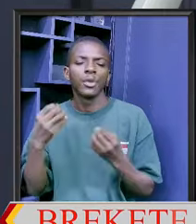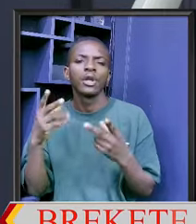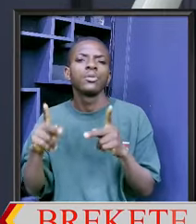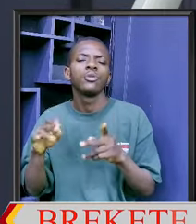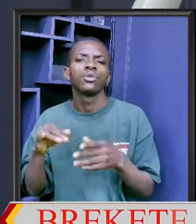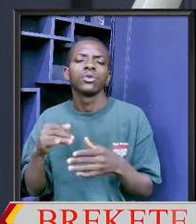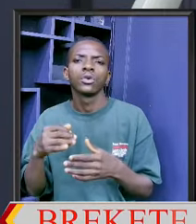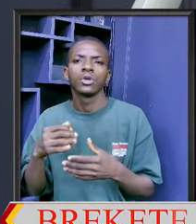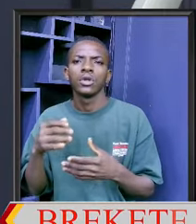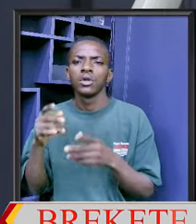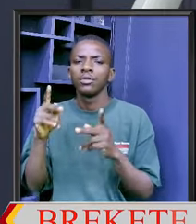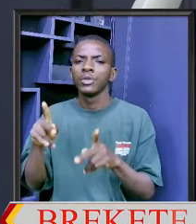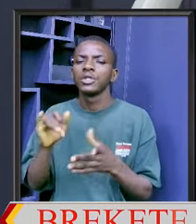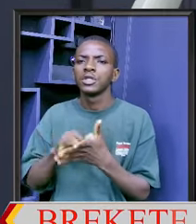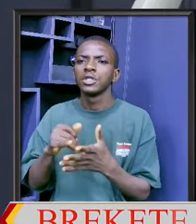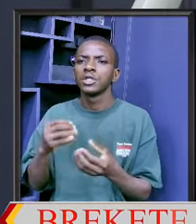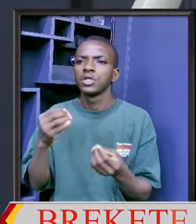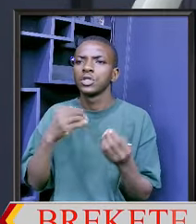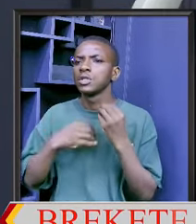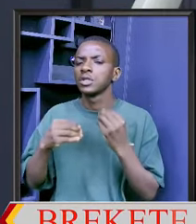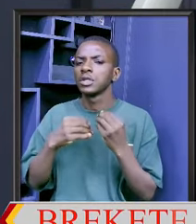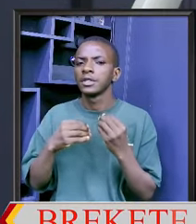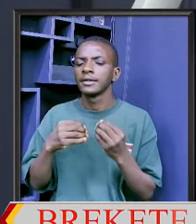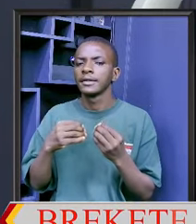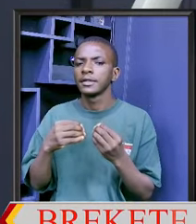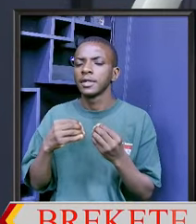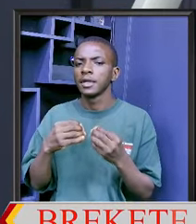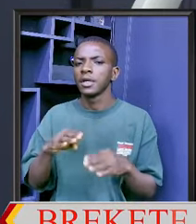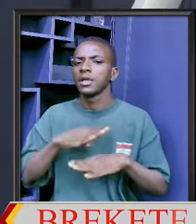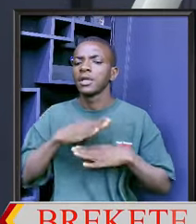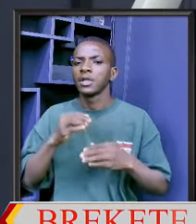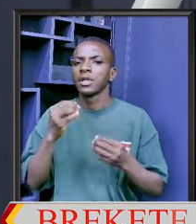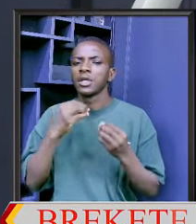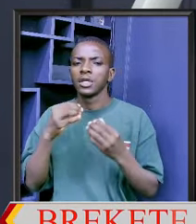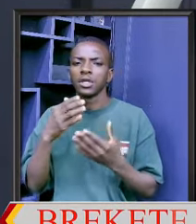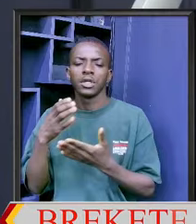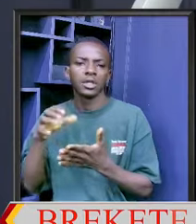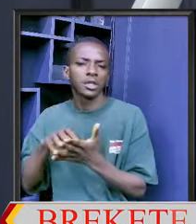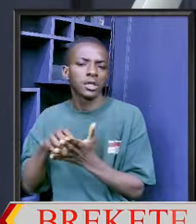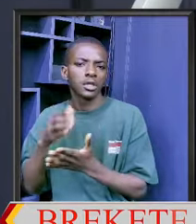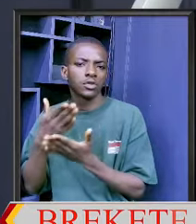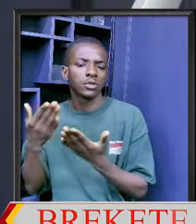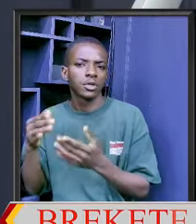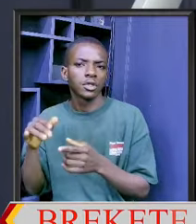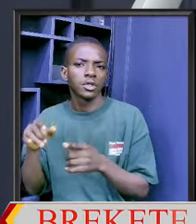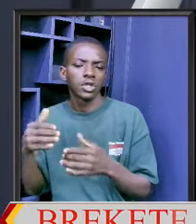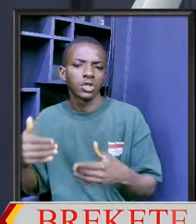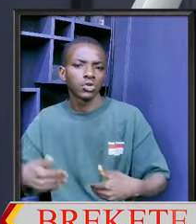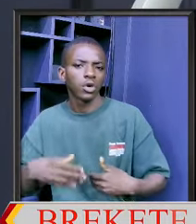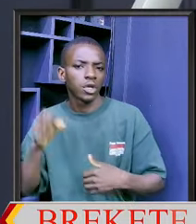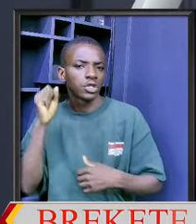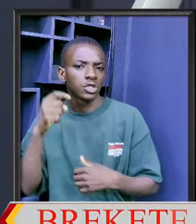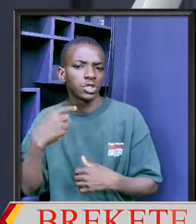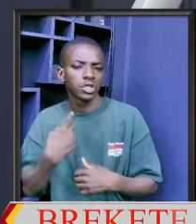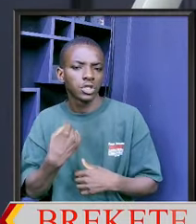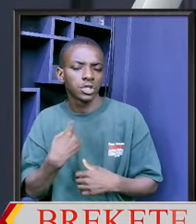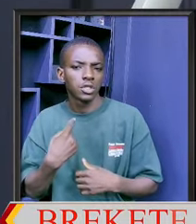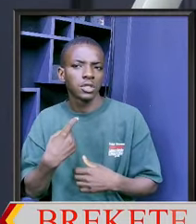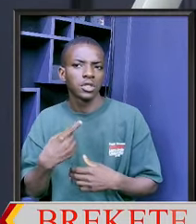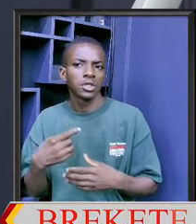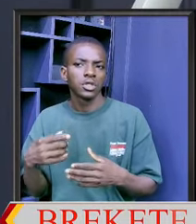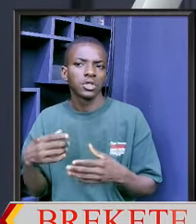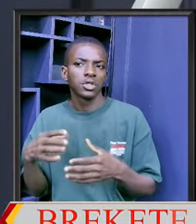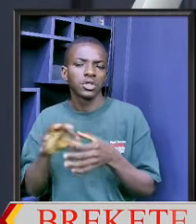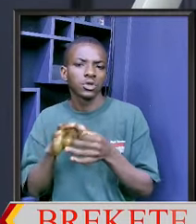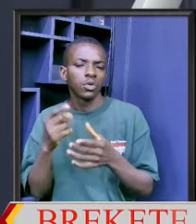people they chop cake? Not the person who chop belly food, they chop cake. Somebody like this, as young as she is, make she